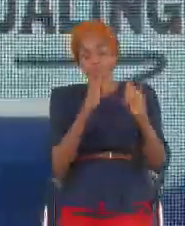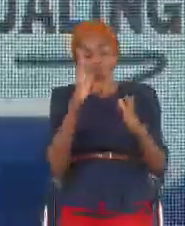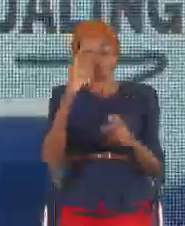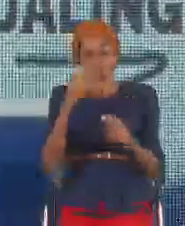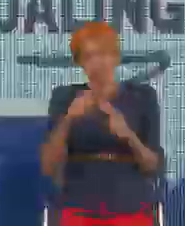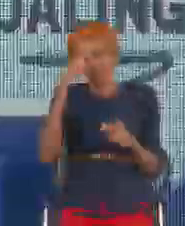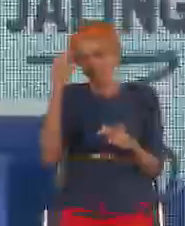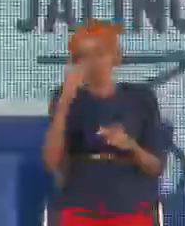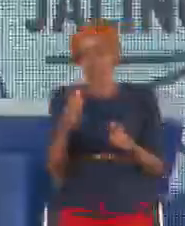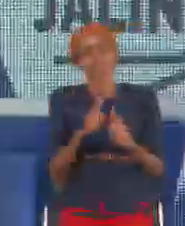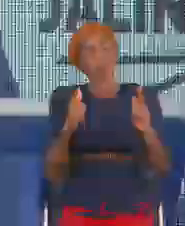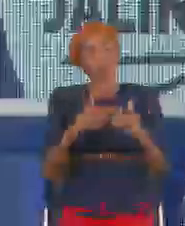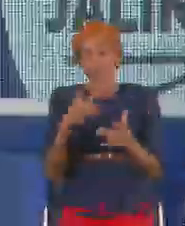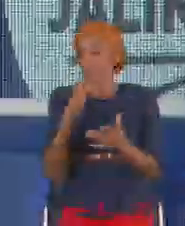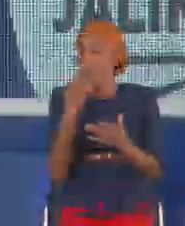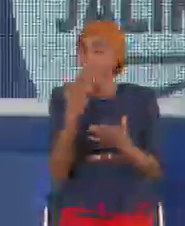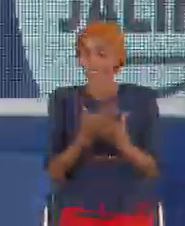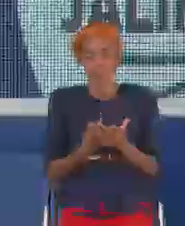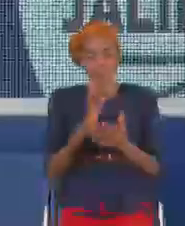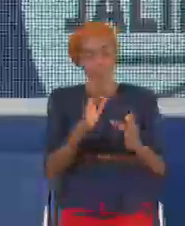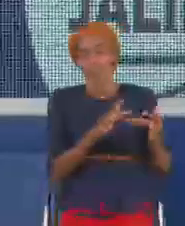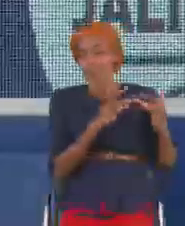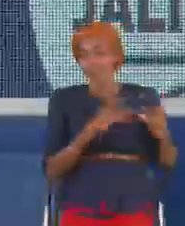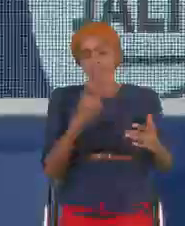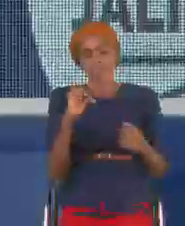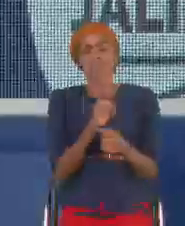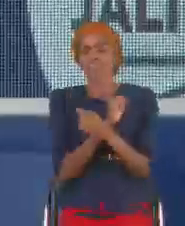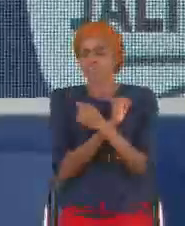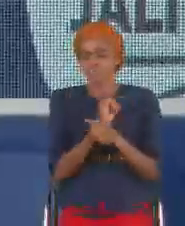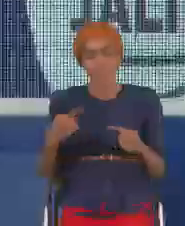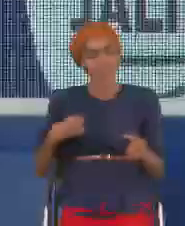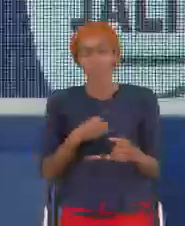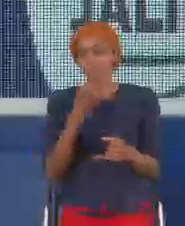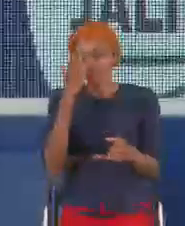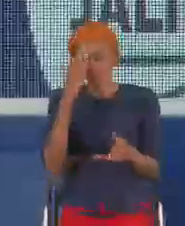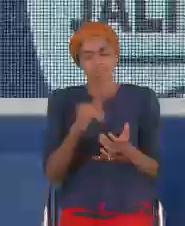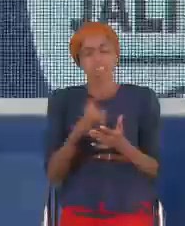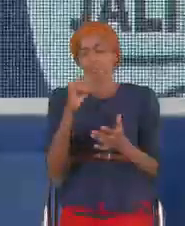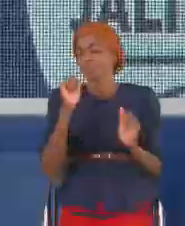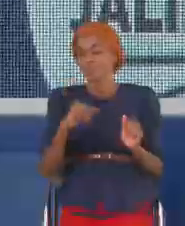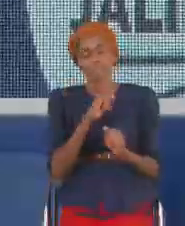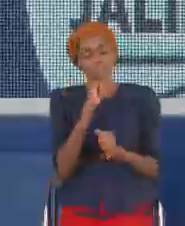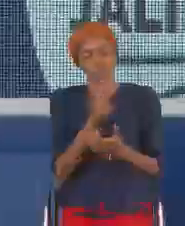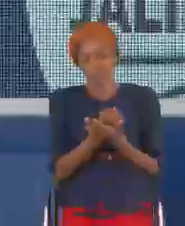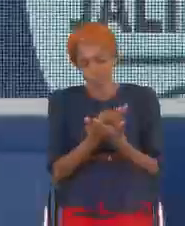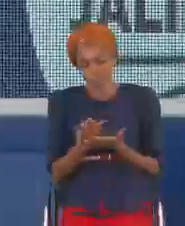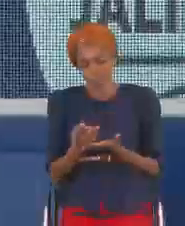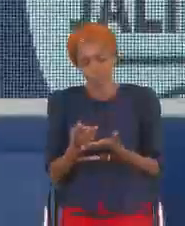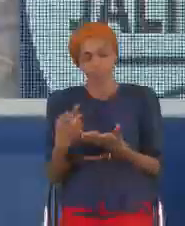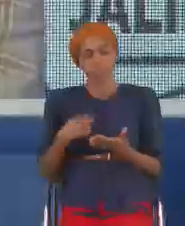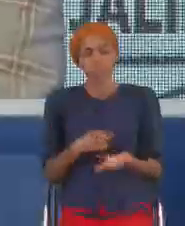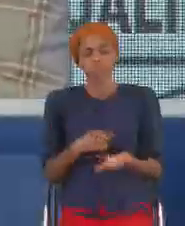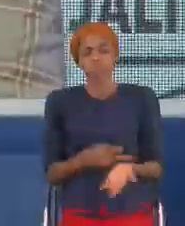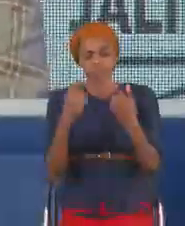because you are great, you are good. You are merciful, you are loving, and we know you cannot fail. We come to